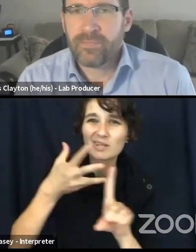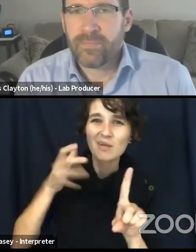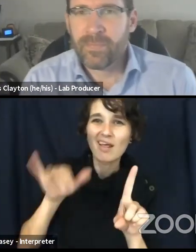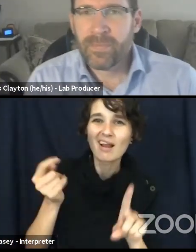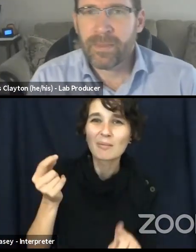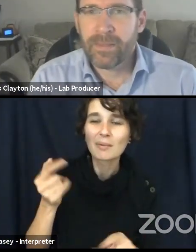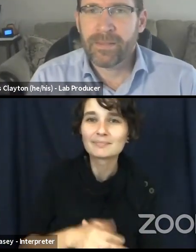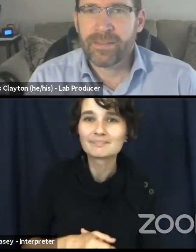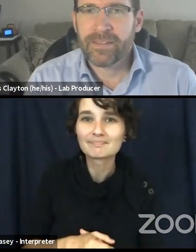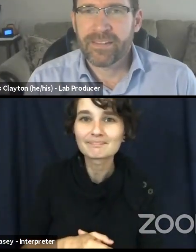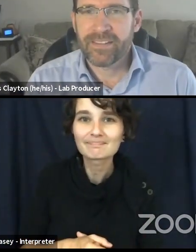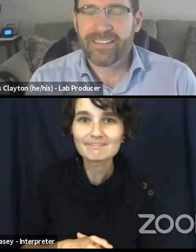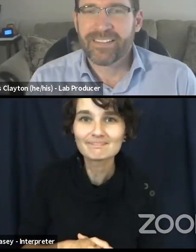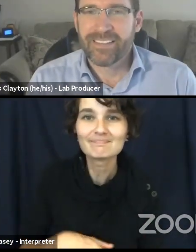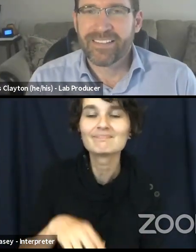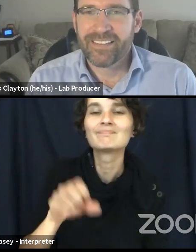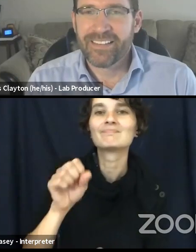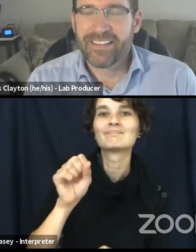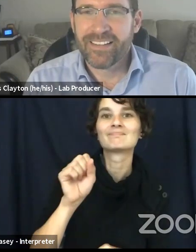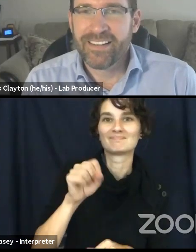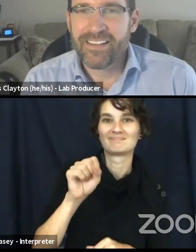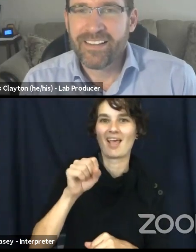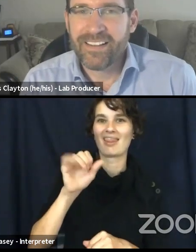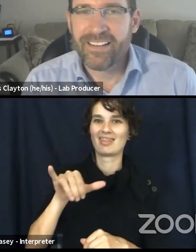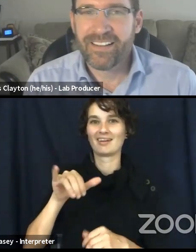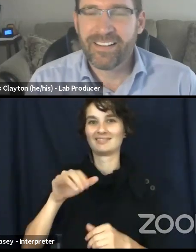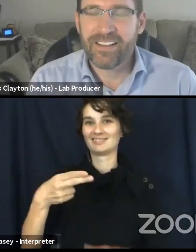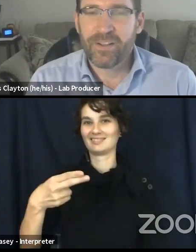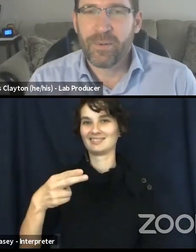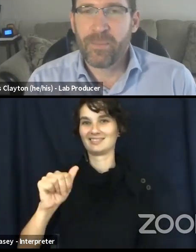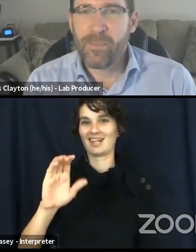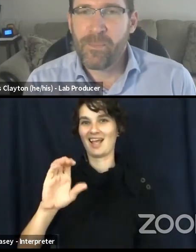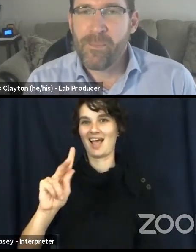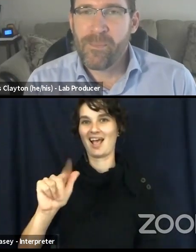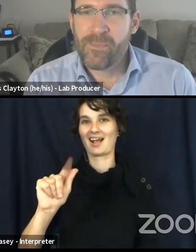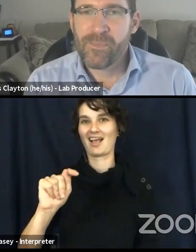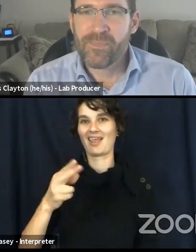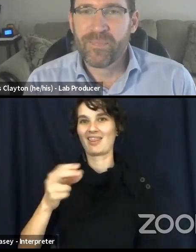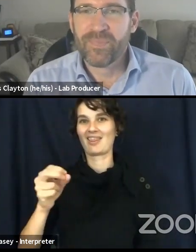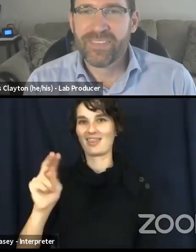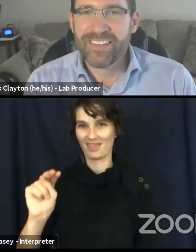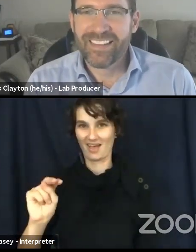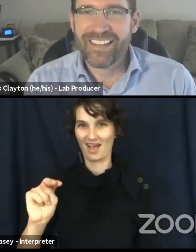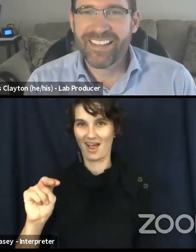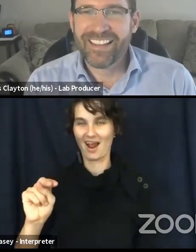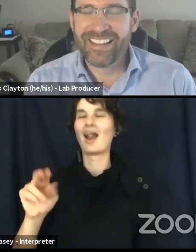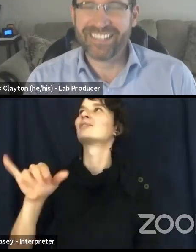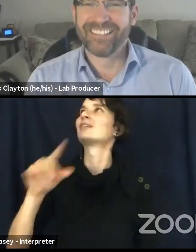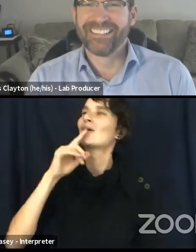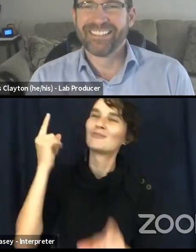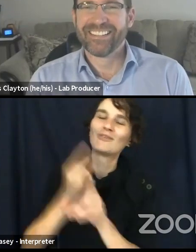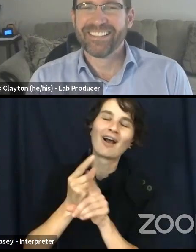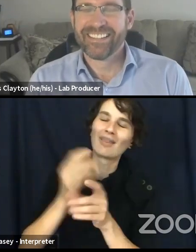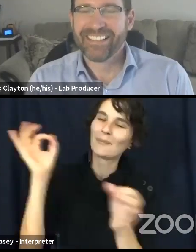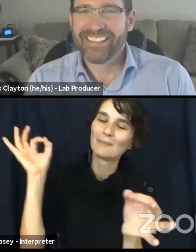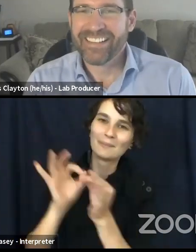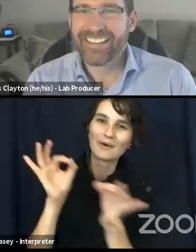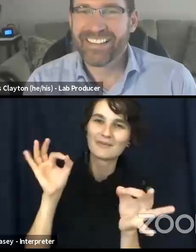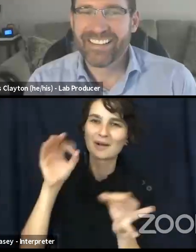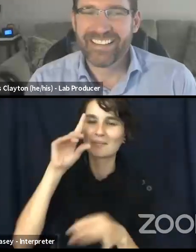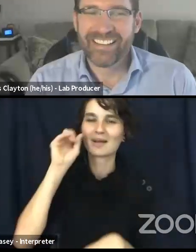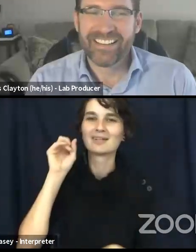Yeah, the collective hackathon, Mattie spoke this phrase last week, and we're like, that's perfect, because we're actually,